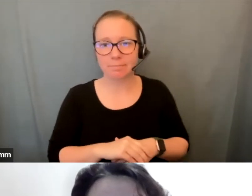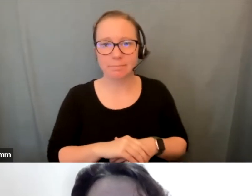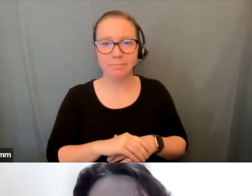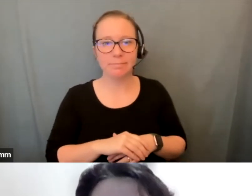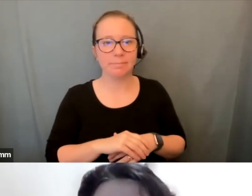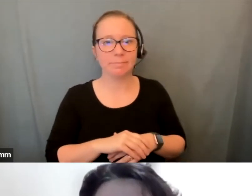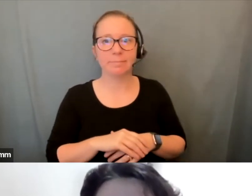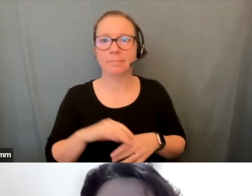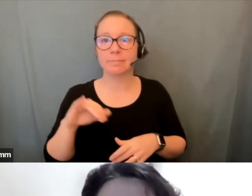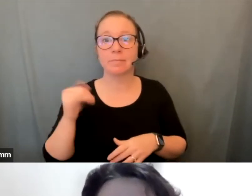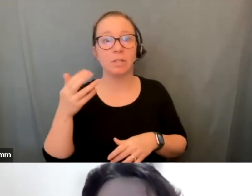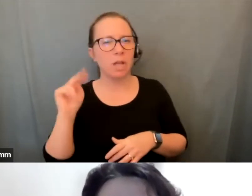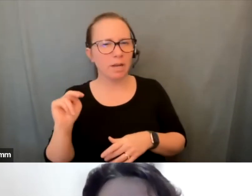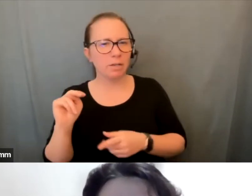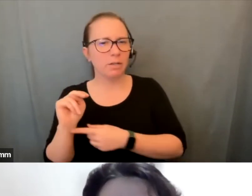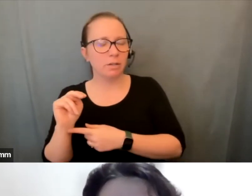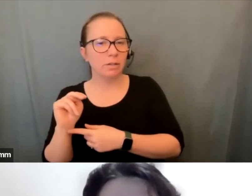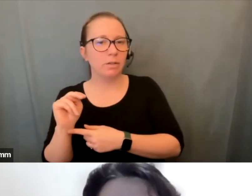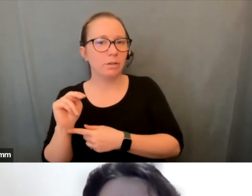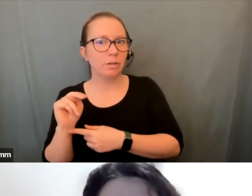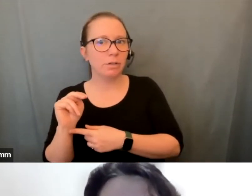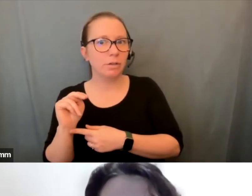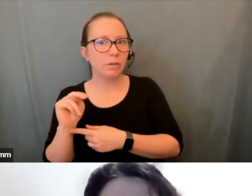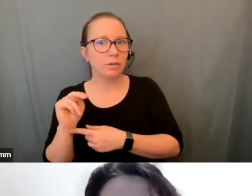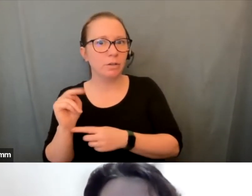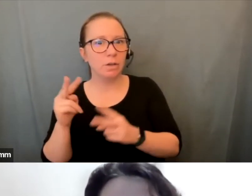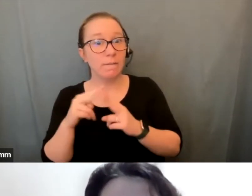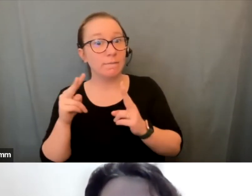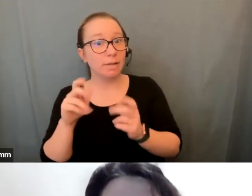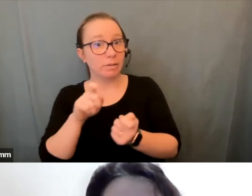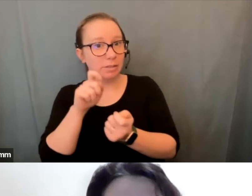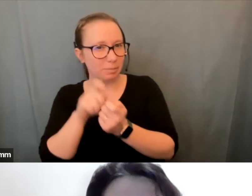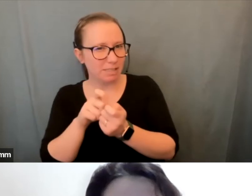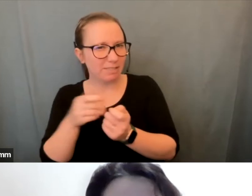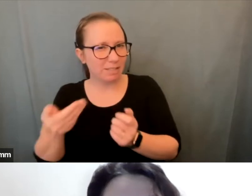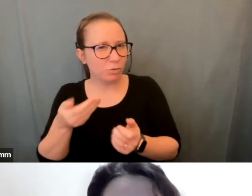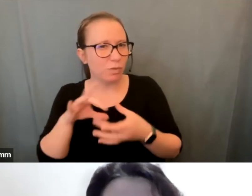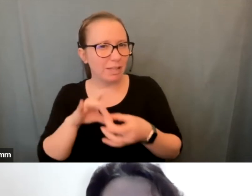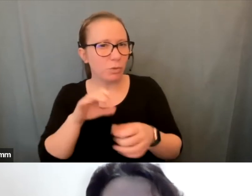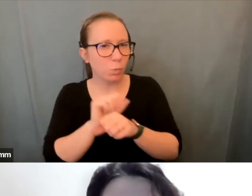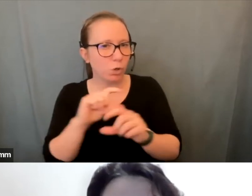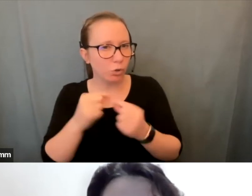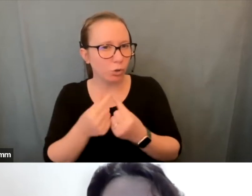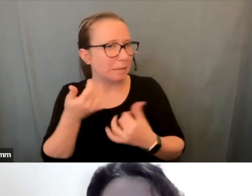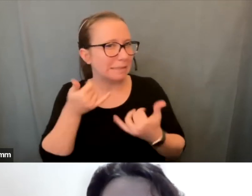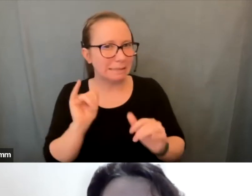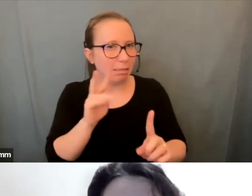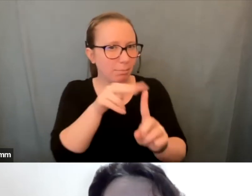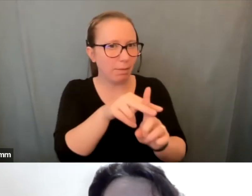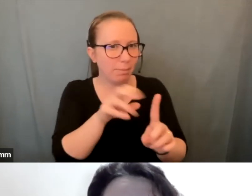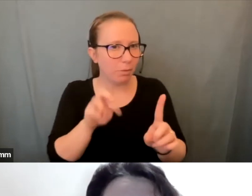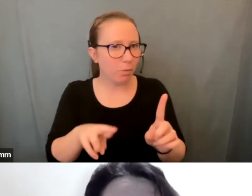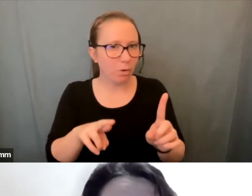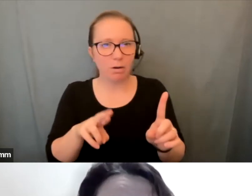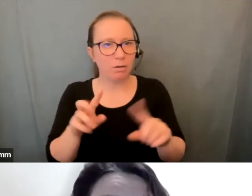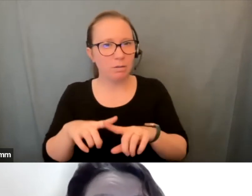So you had a very specific, Denise, invitation to folks on this call around work groups. Is that still applicable, or is that